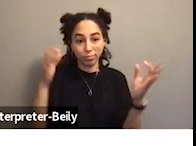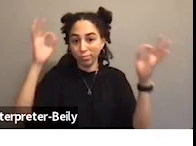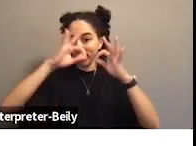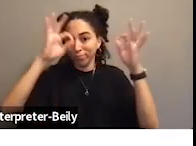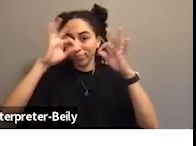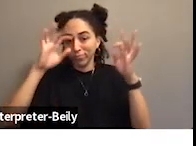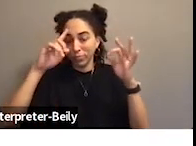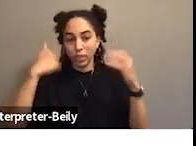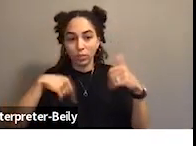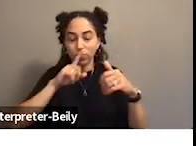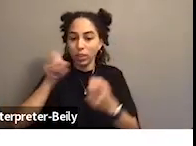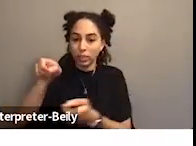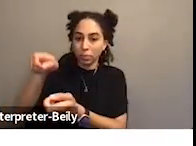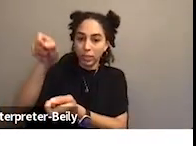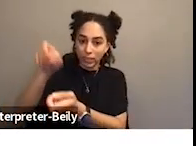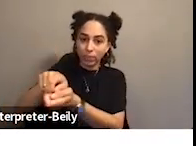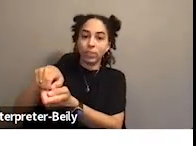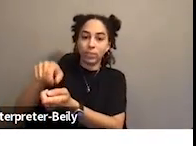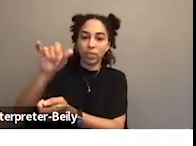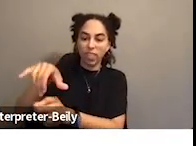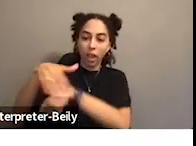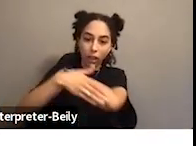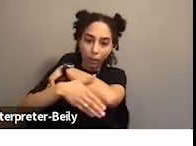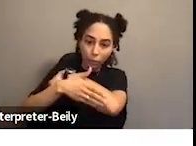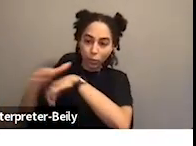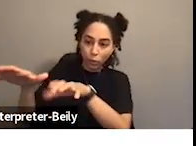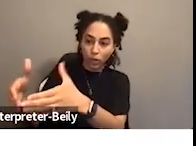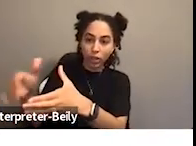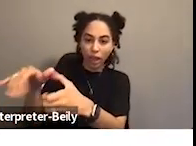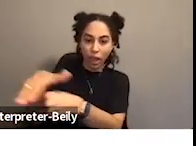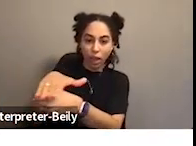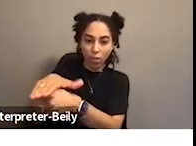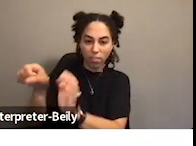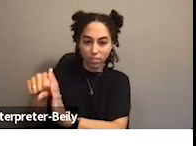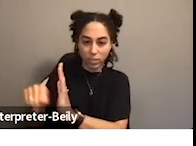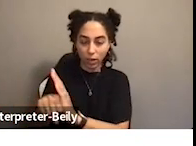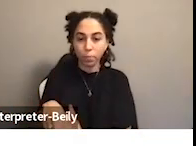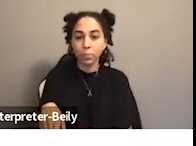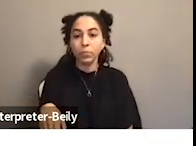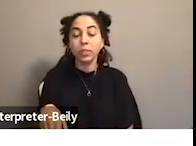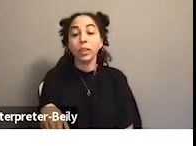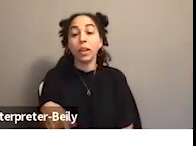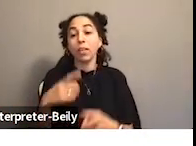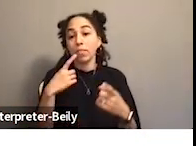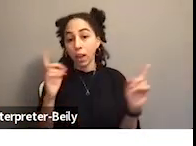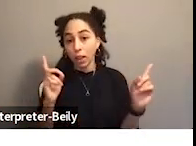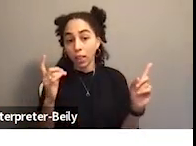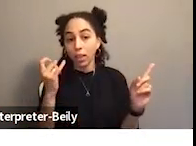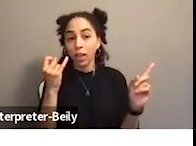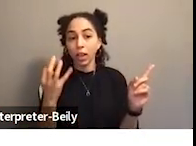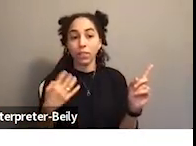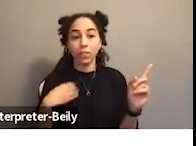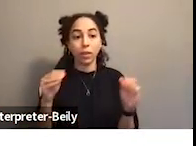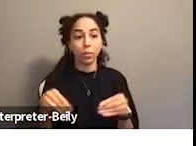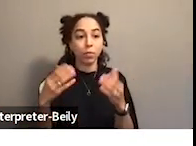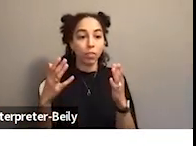because it is so specific to that community or that area of the state. And then finally, if the provider